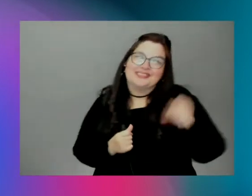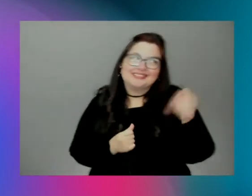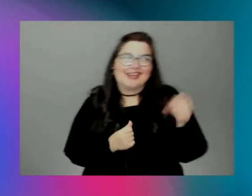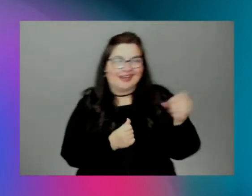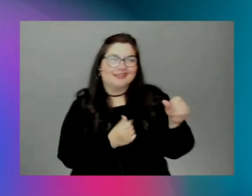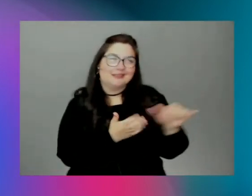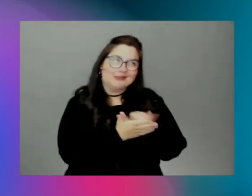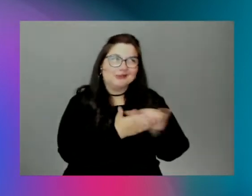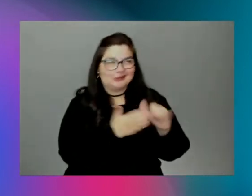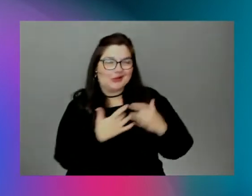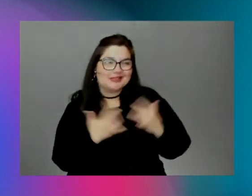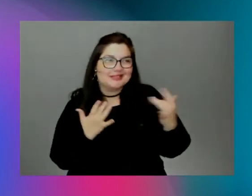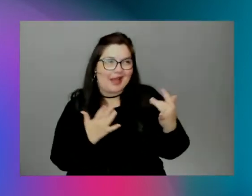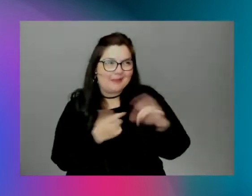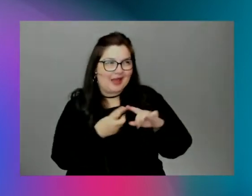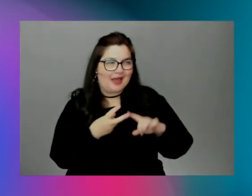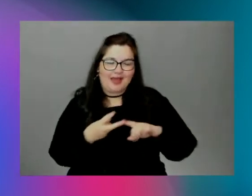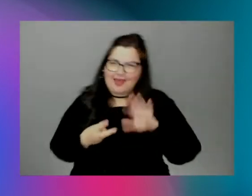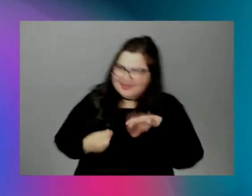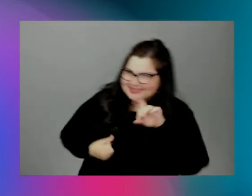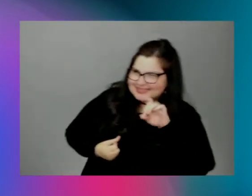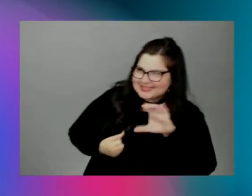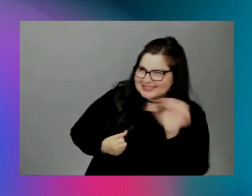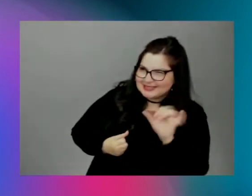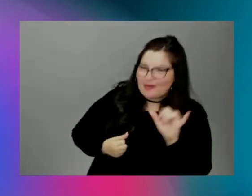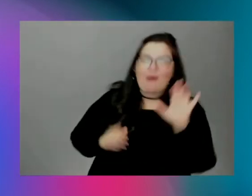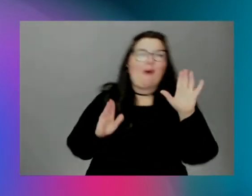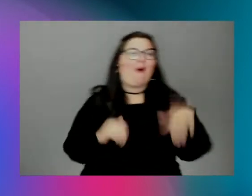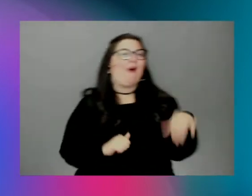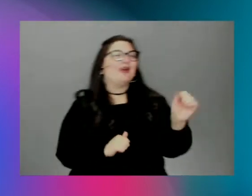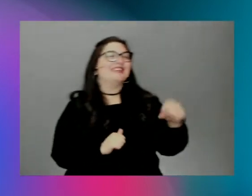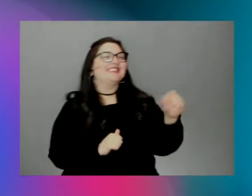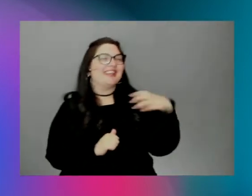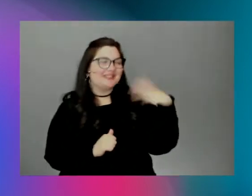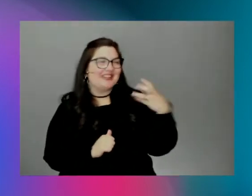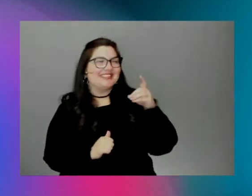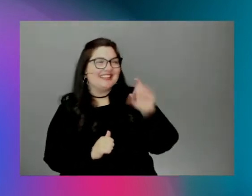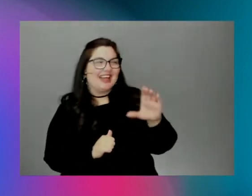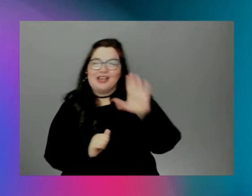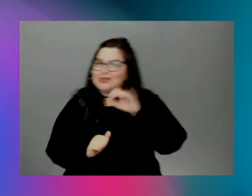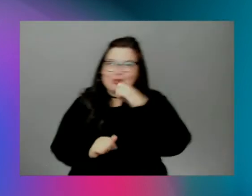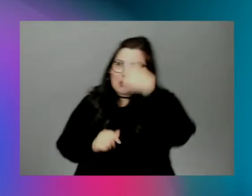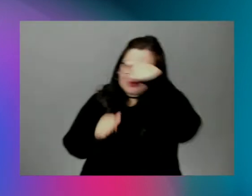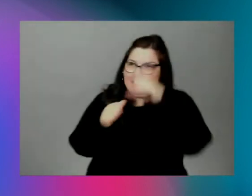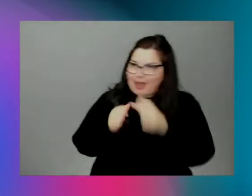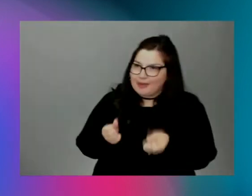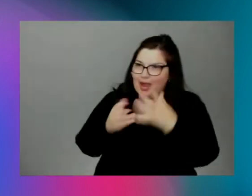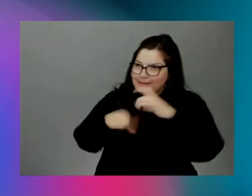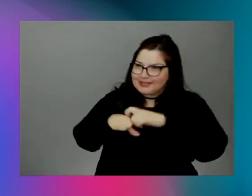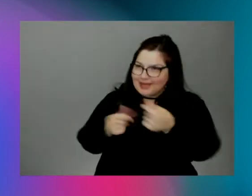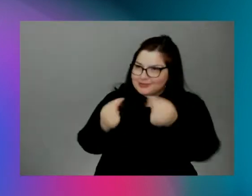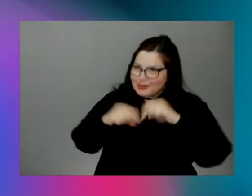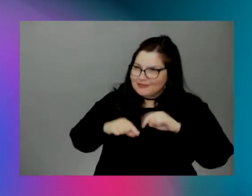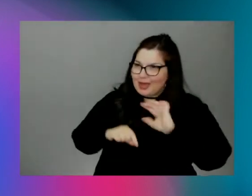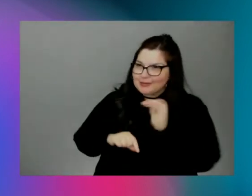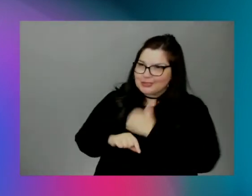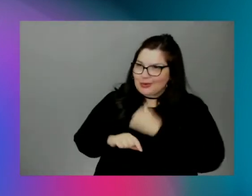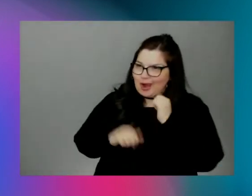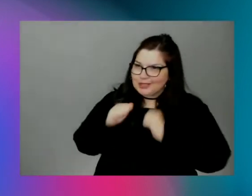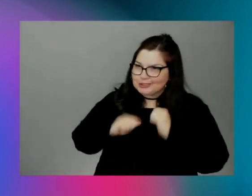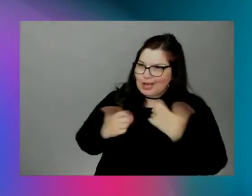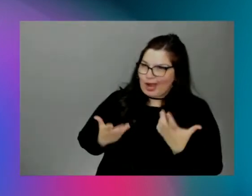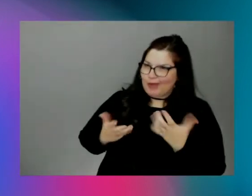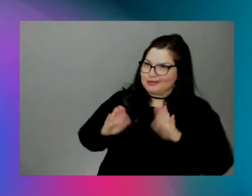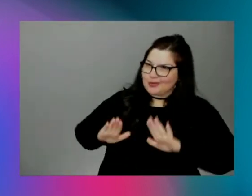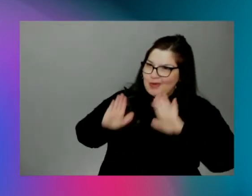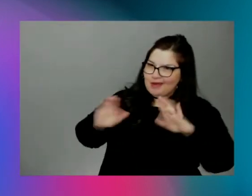and DC too. You were in DC with us. Oh, yeah, DC, Washington, DC Summit. You don't even remember how many times you've been on. It's great to have you back. And